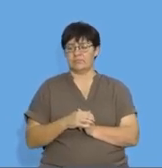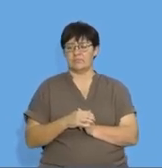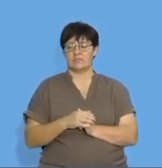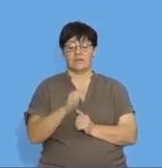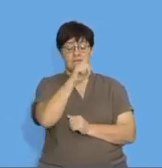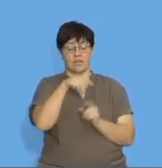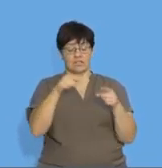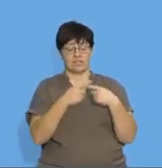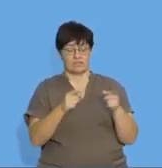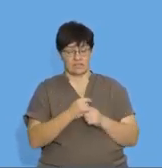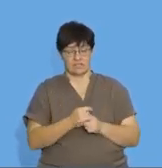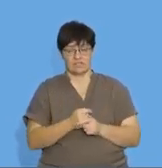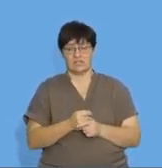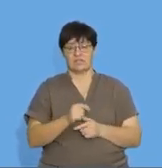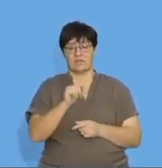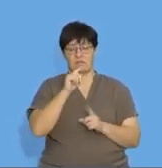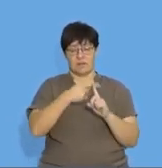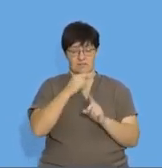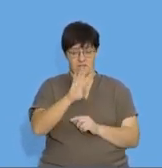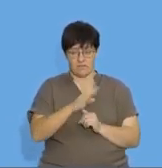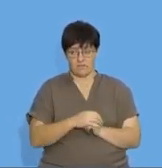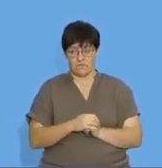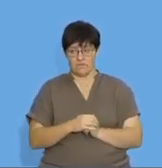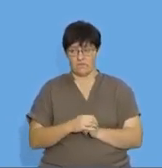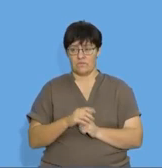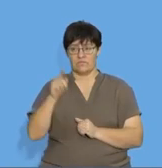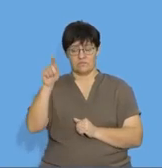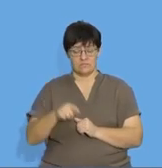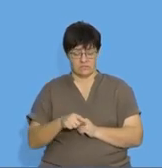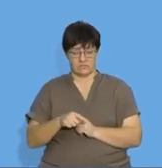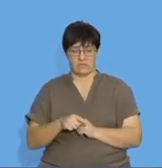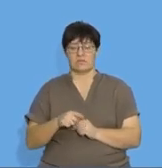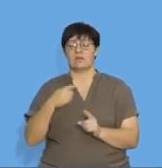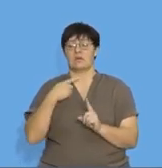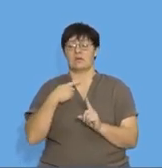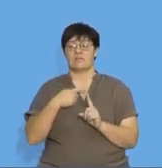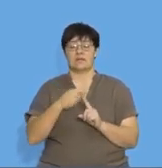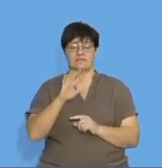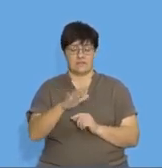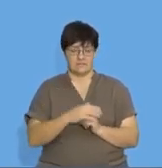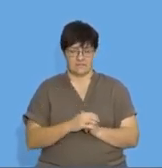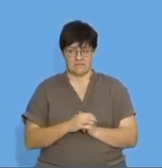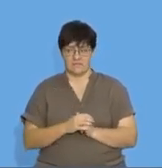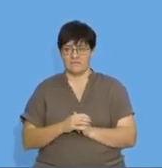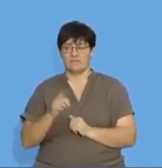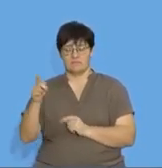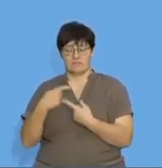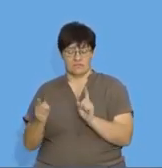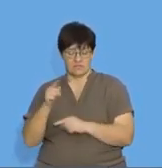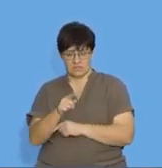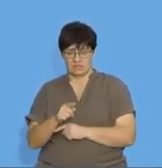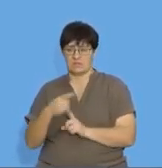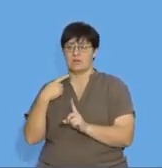here. The first differences between these two is 4. First differences between those two is